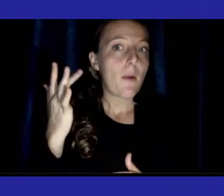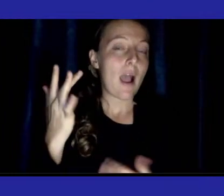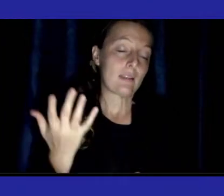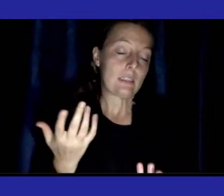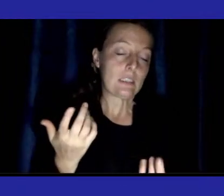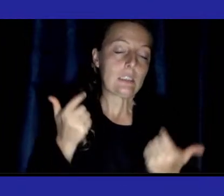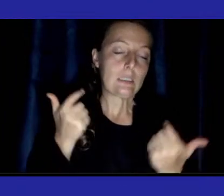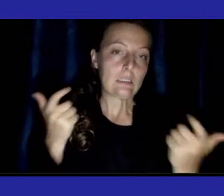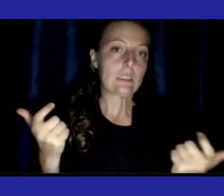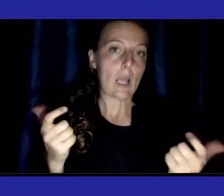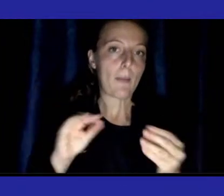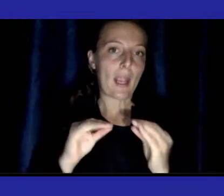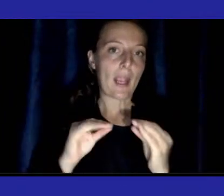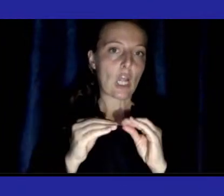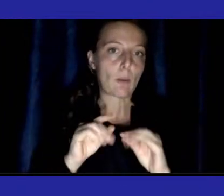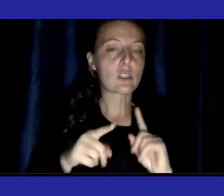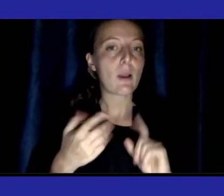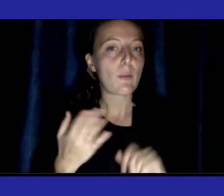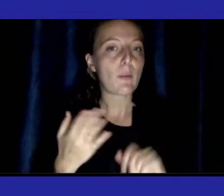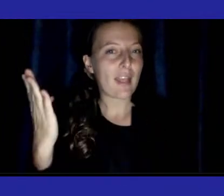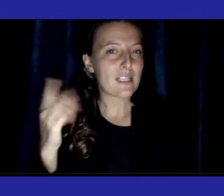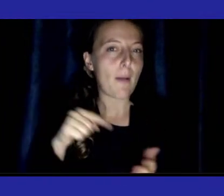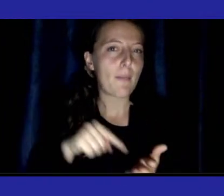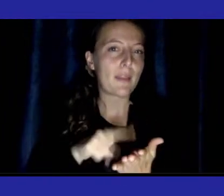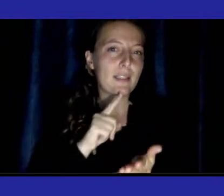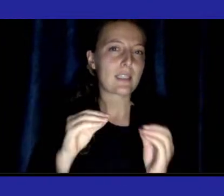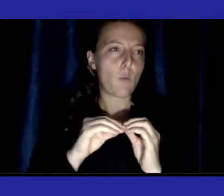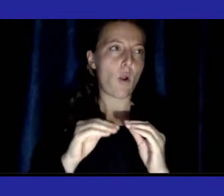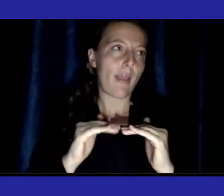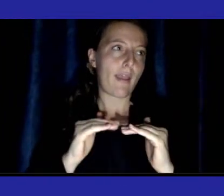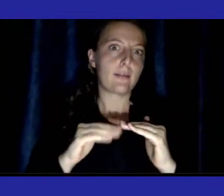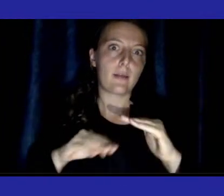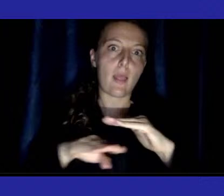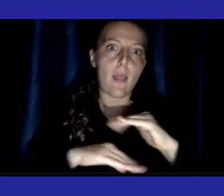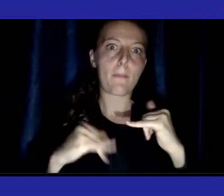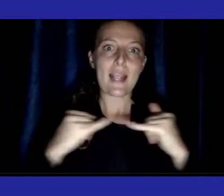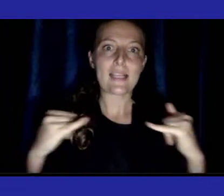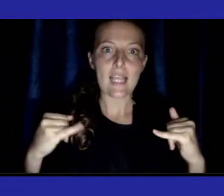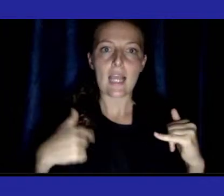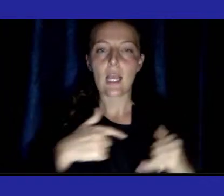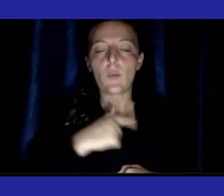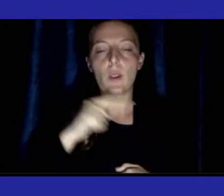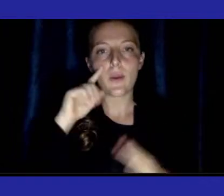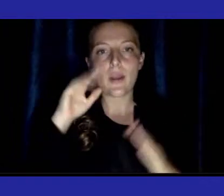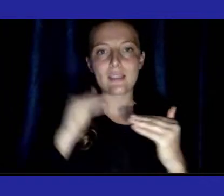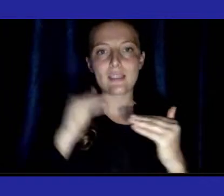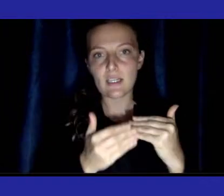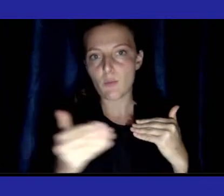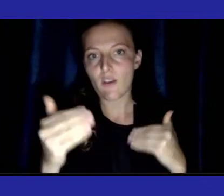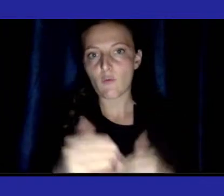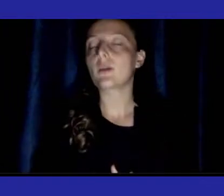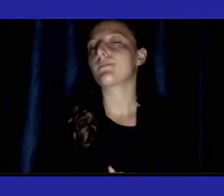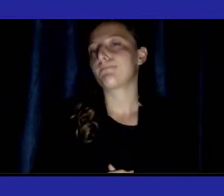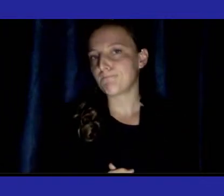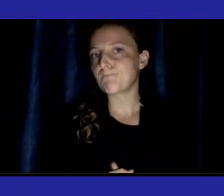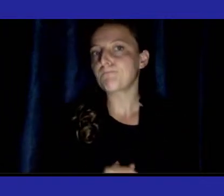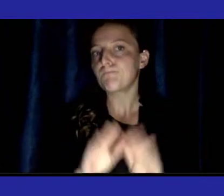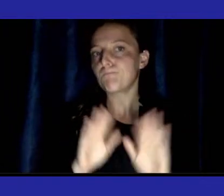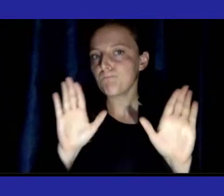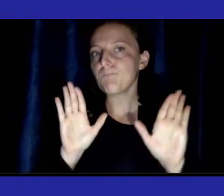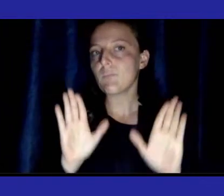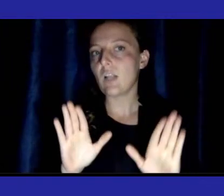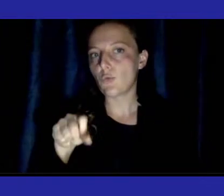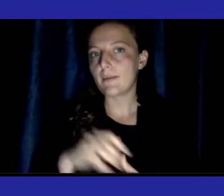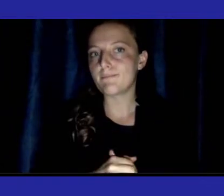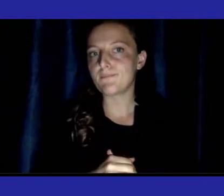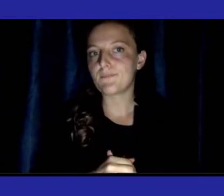more like the baseline we'd expect going forward. Right, that's great. And sort of related to that is,